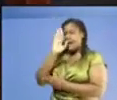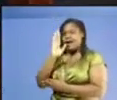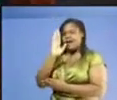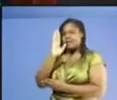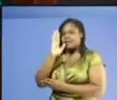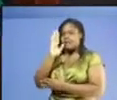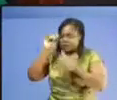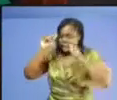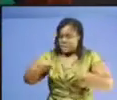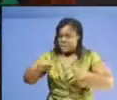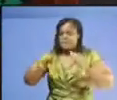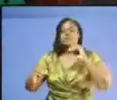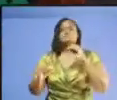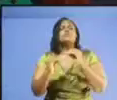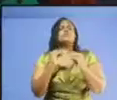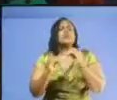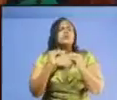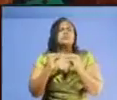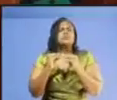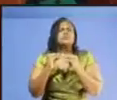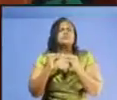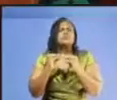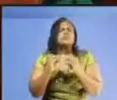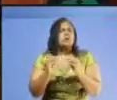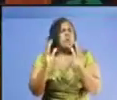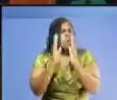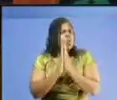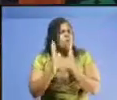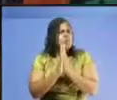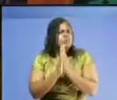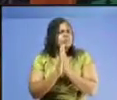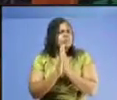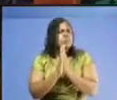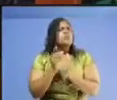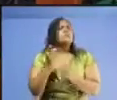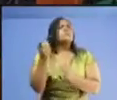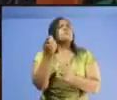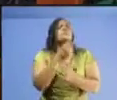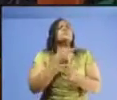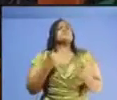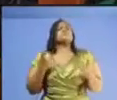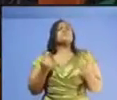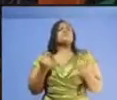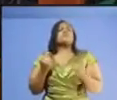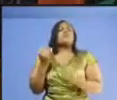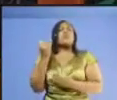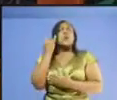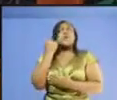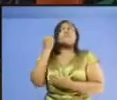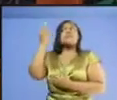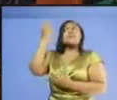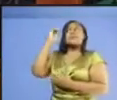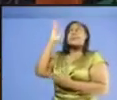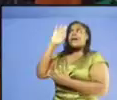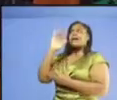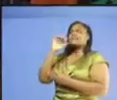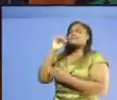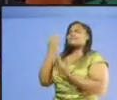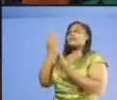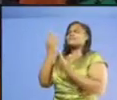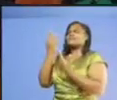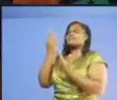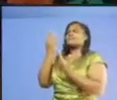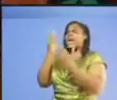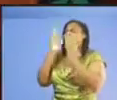What do you do when God does not answer your prayer the way you prayed them? What do you